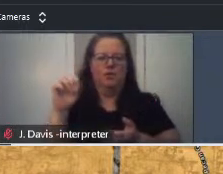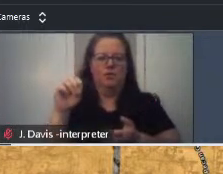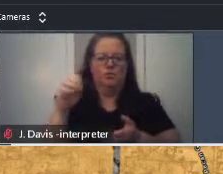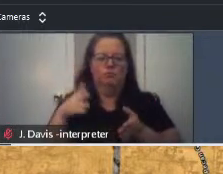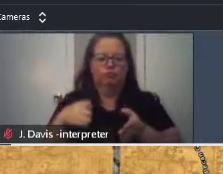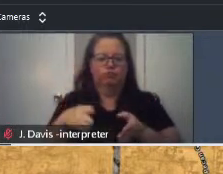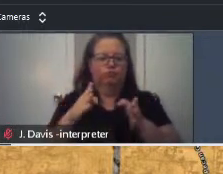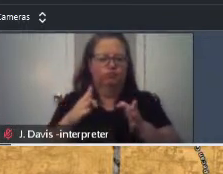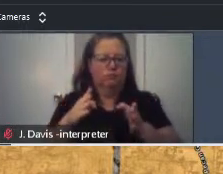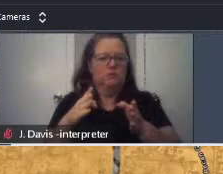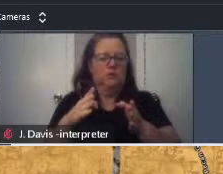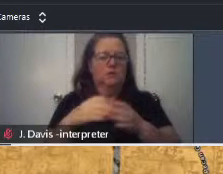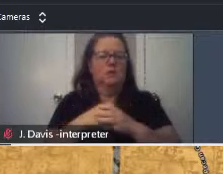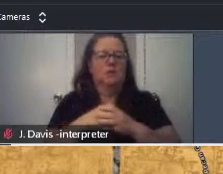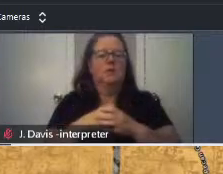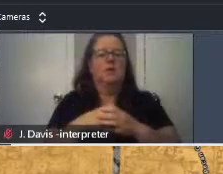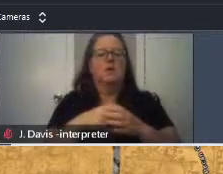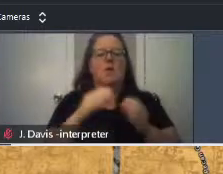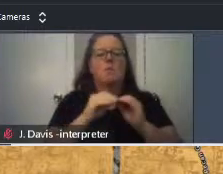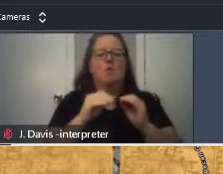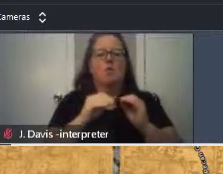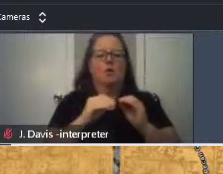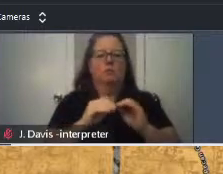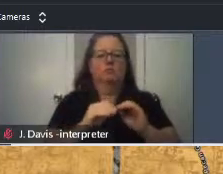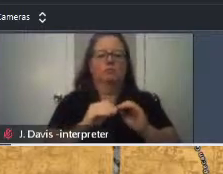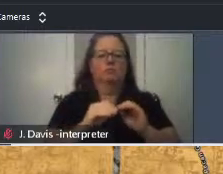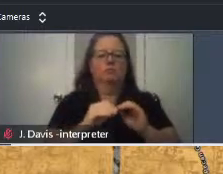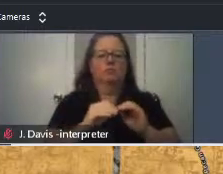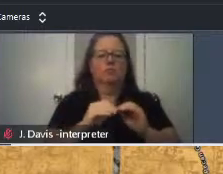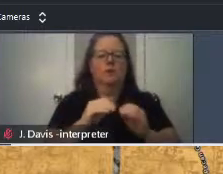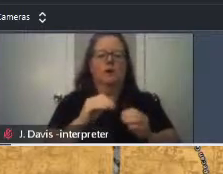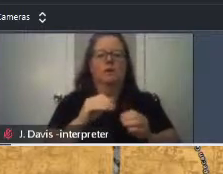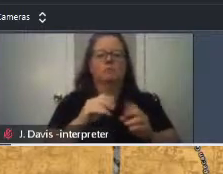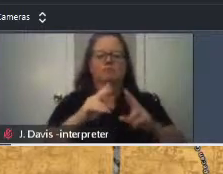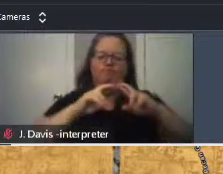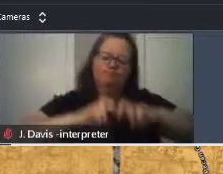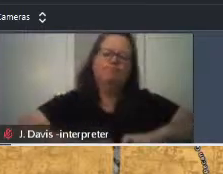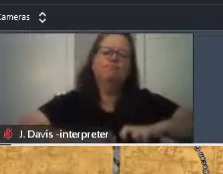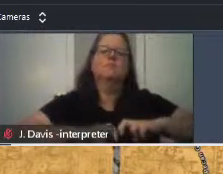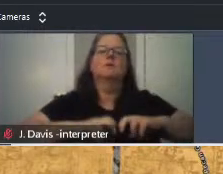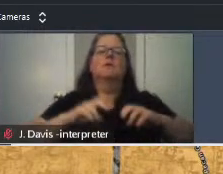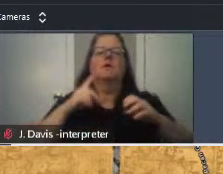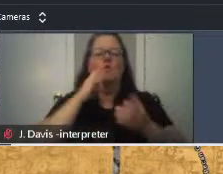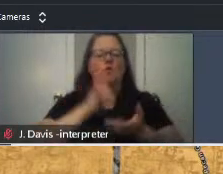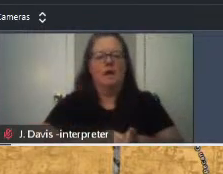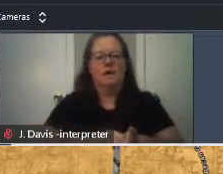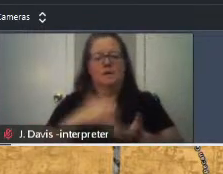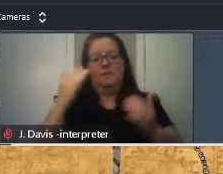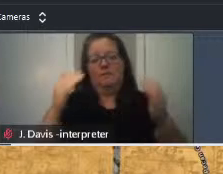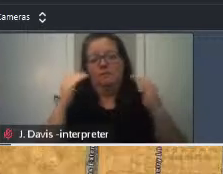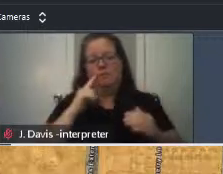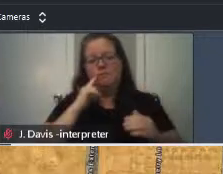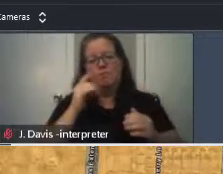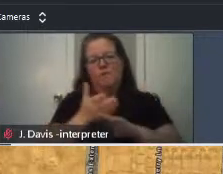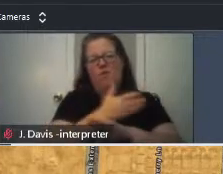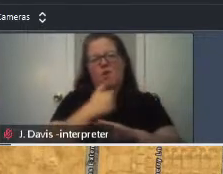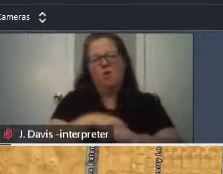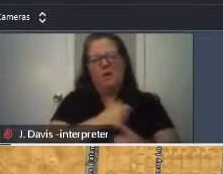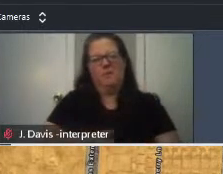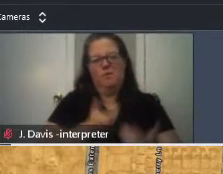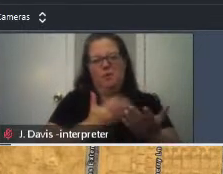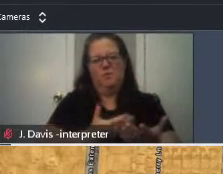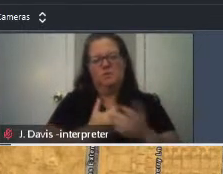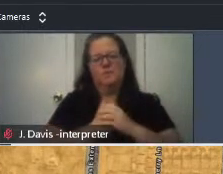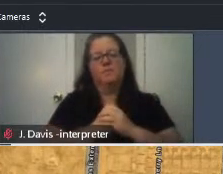of a comprehensive approach on this area before bringing a proposal. Next slide, this is the last,